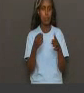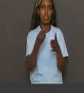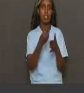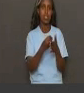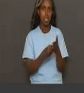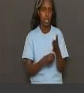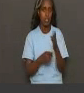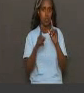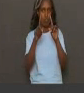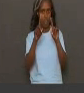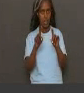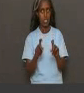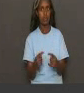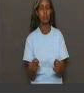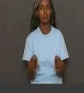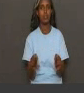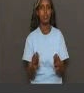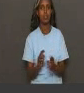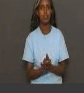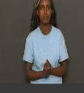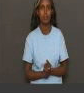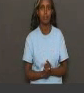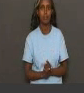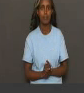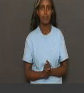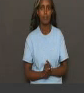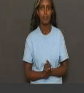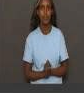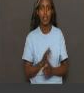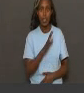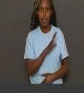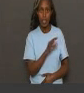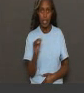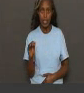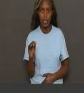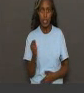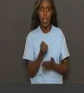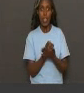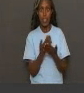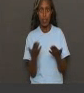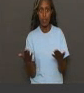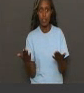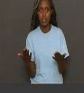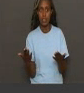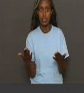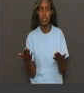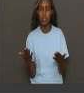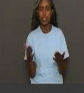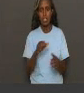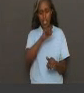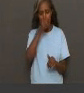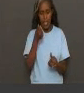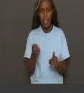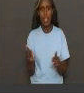results of an experiment. An event is